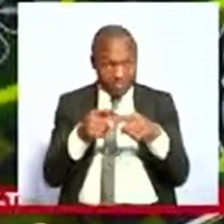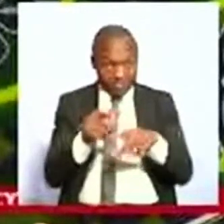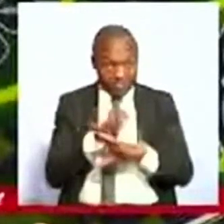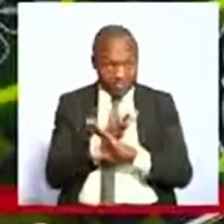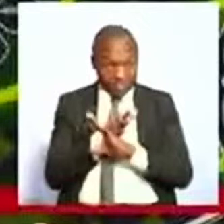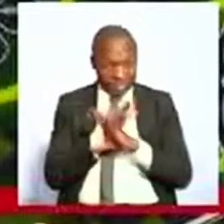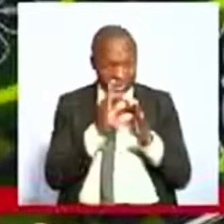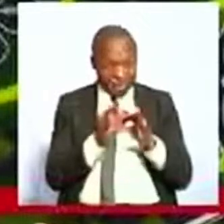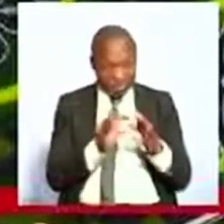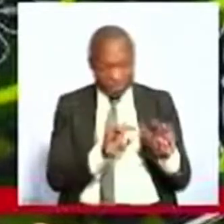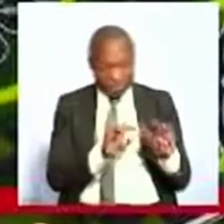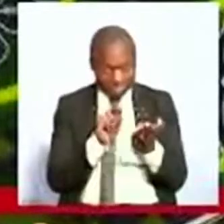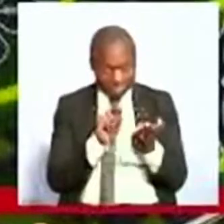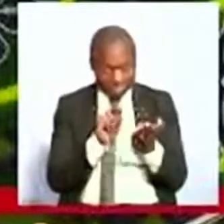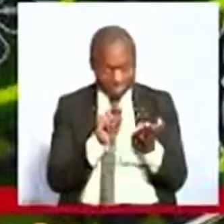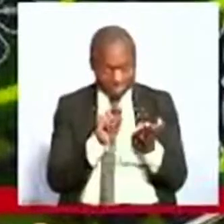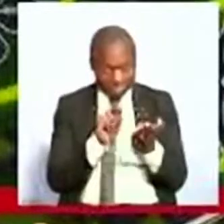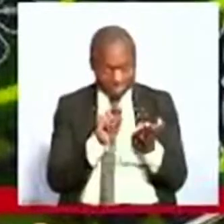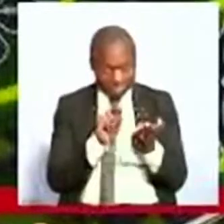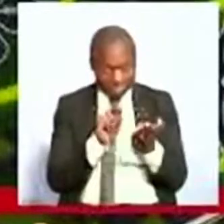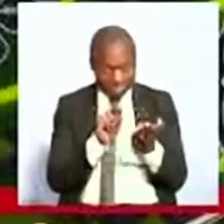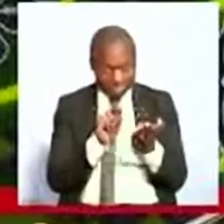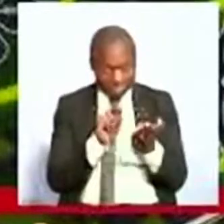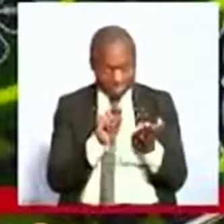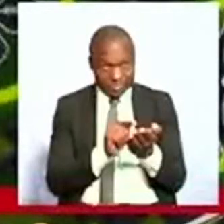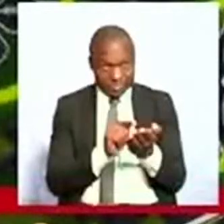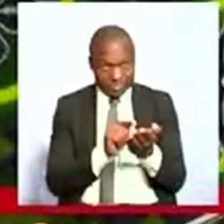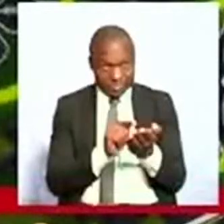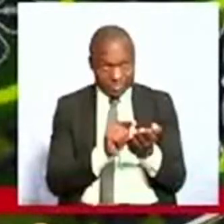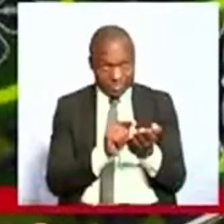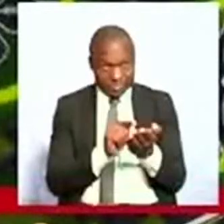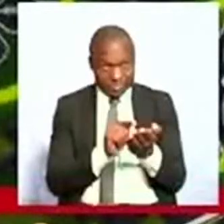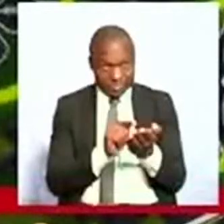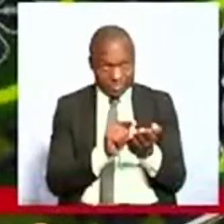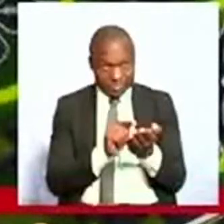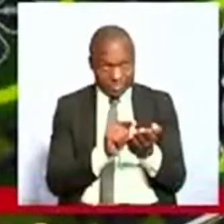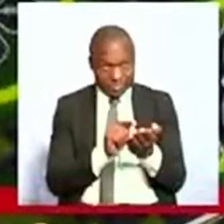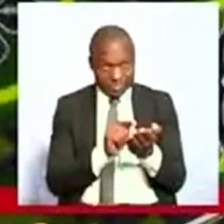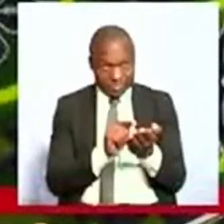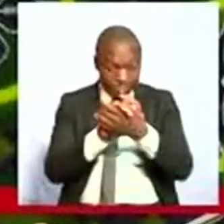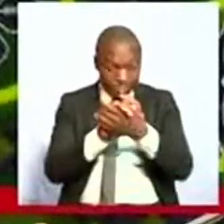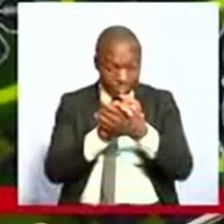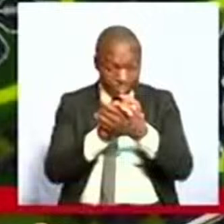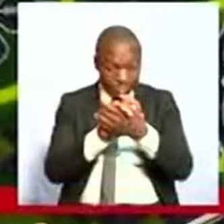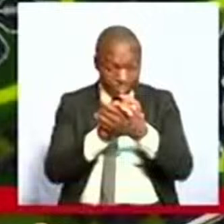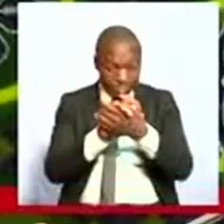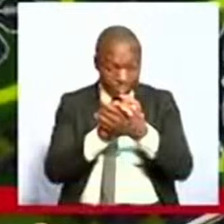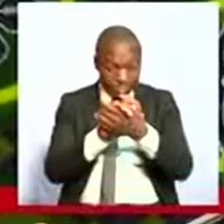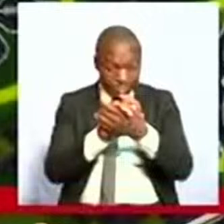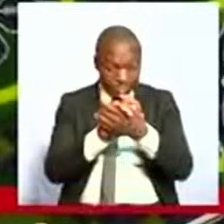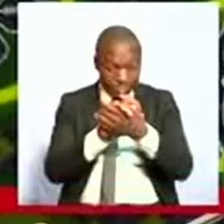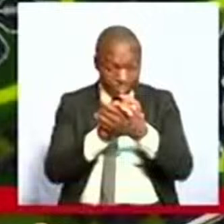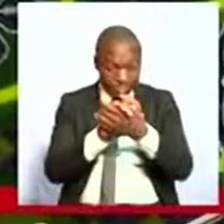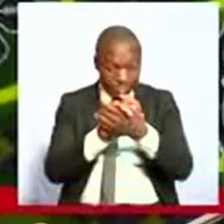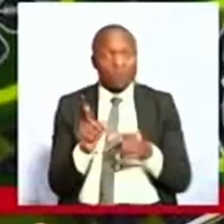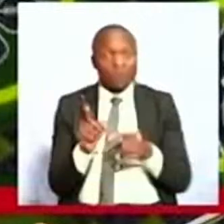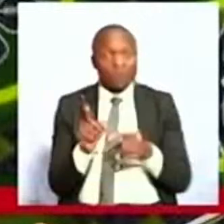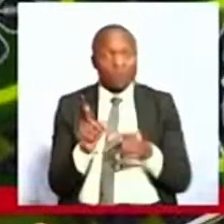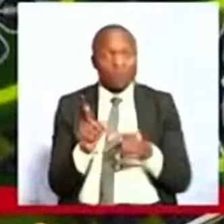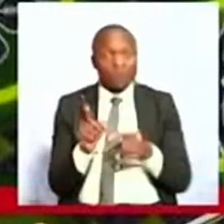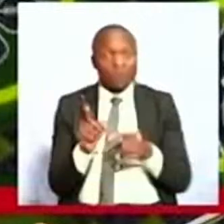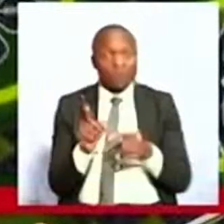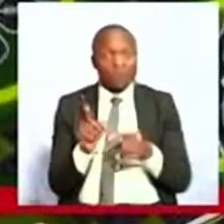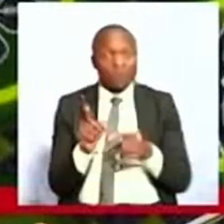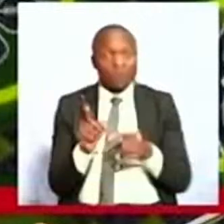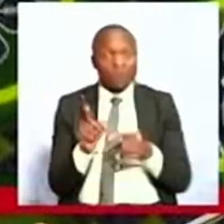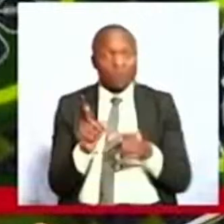we remove this. I know it's a collective responsibility, but well, you have one